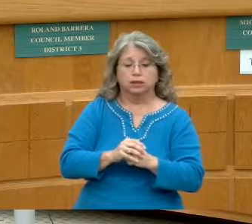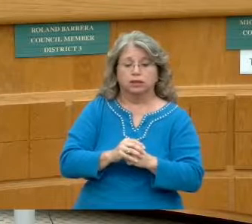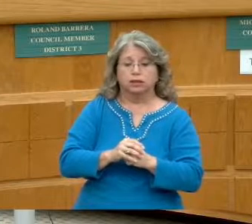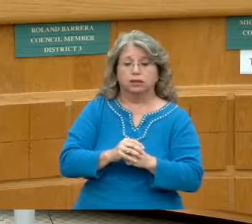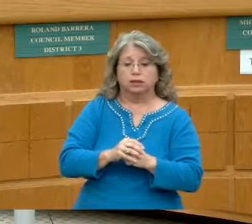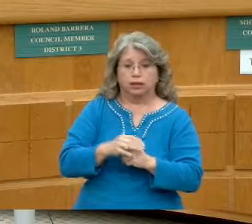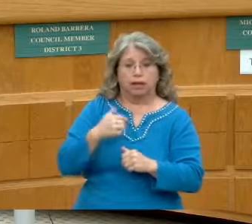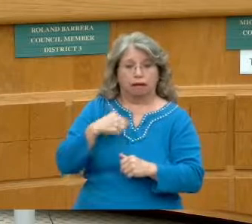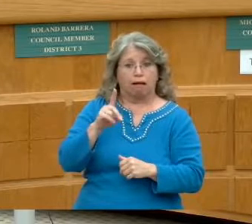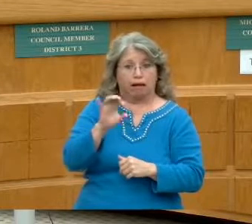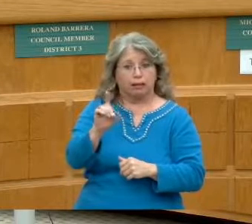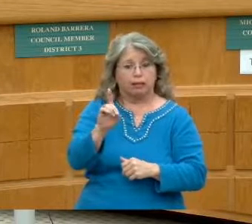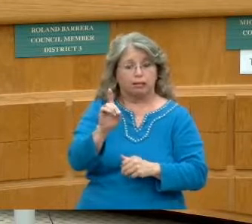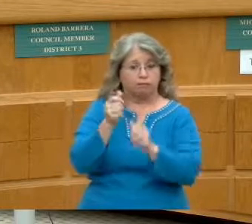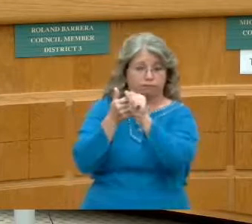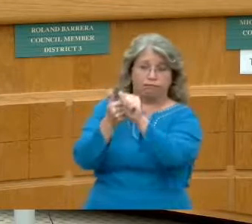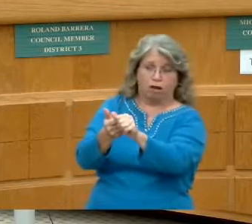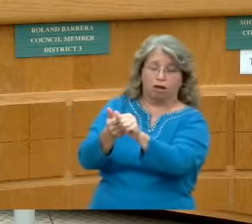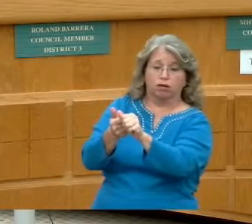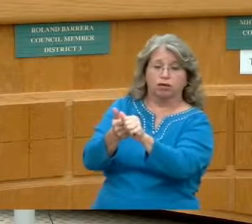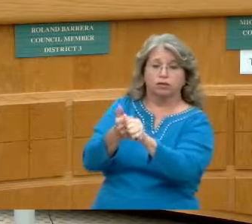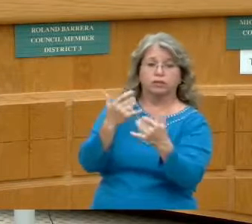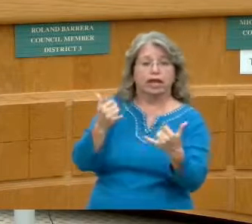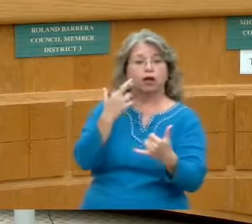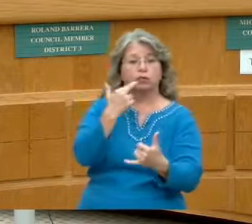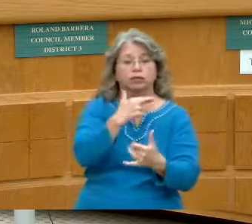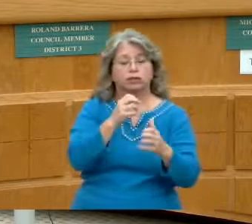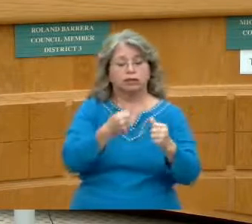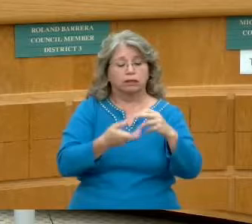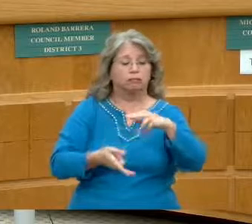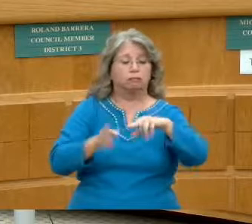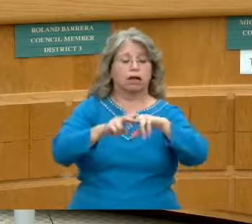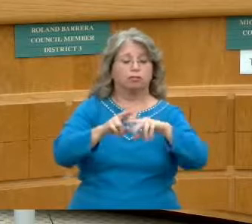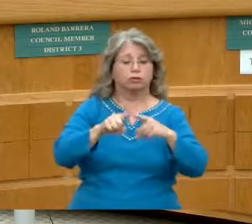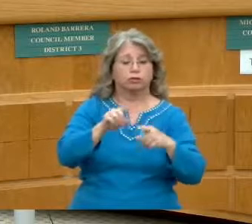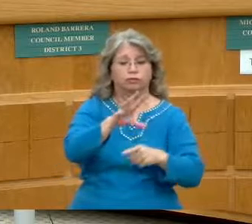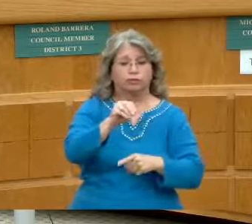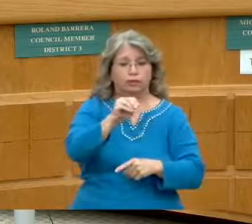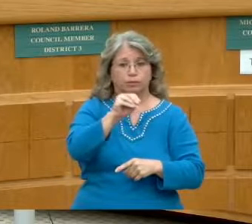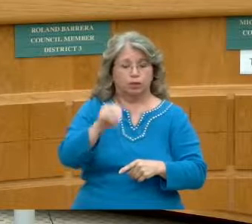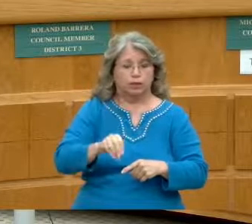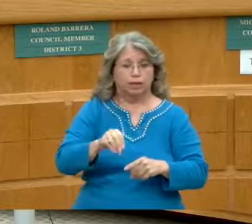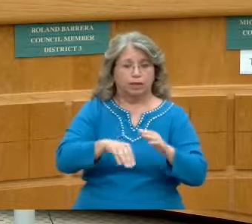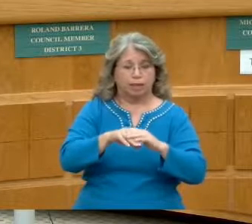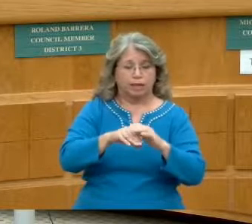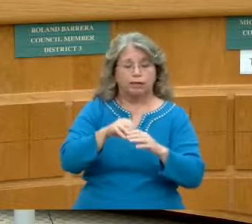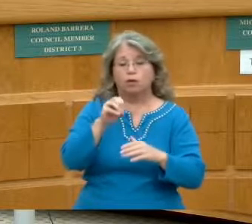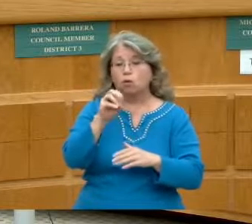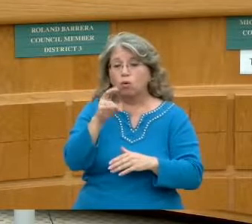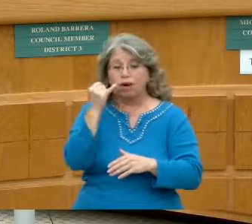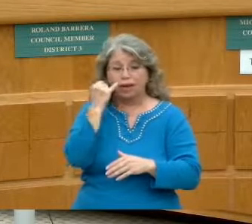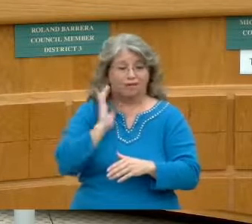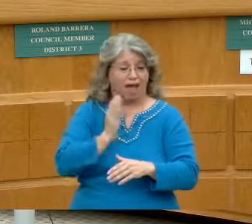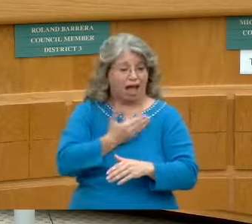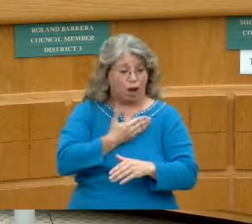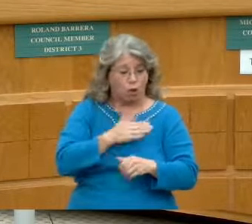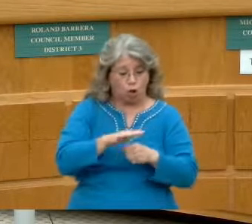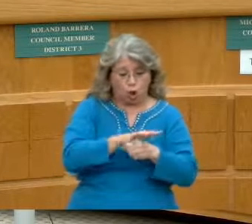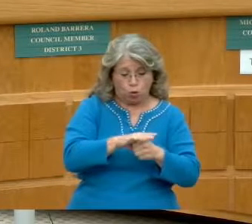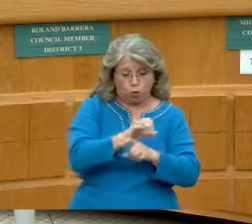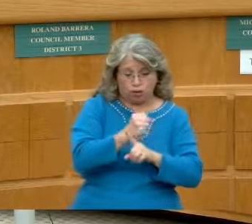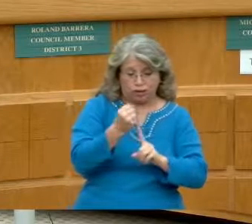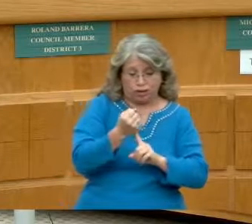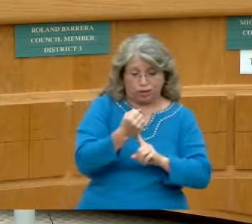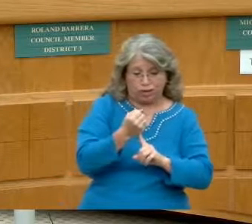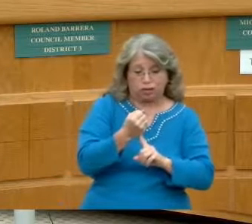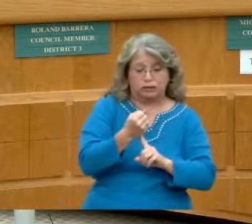as I did, which raised the capacity limit to 50%, or if local conditions warranted it, we could keep it at 25%.